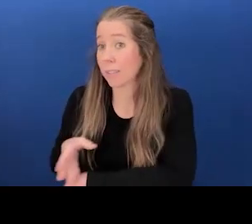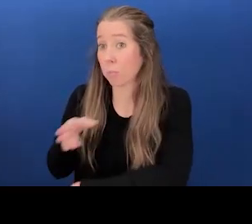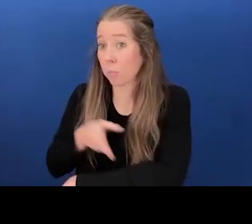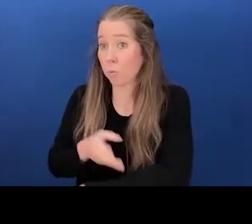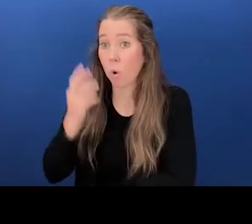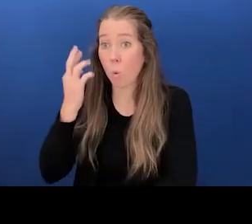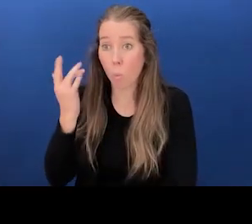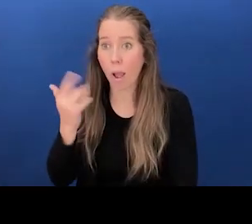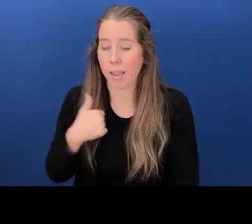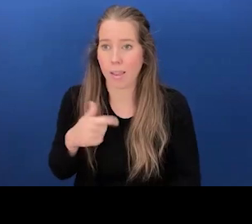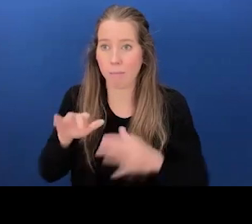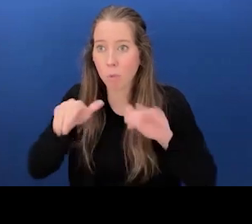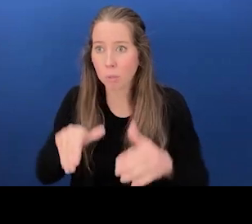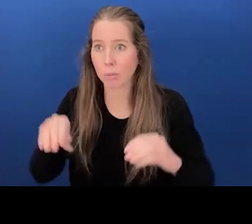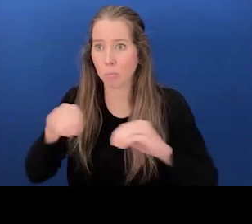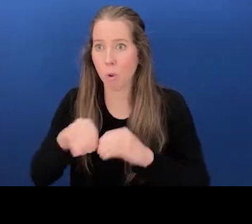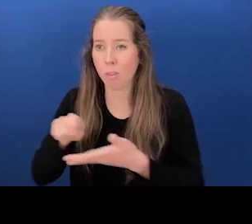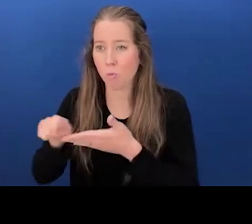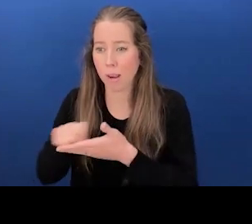on the writing process with the generative AI.